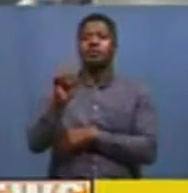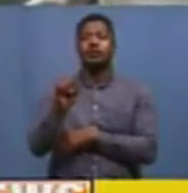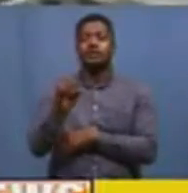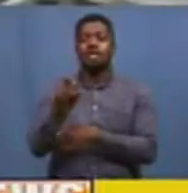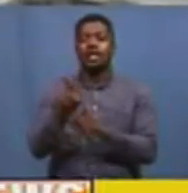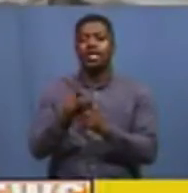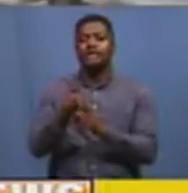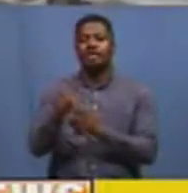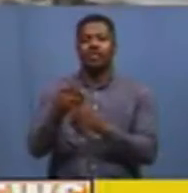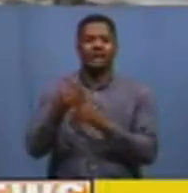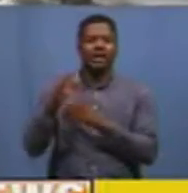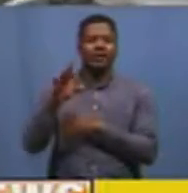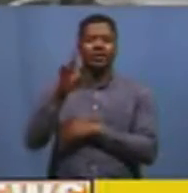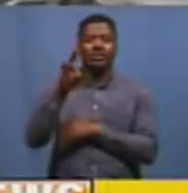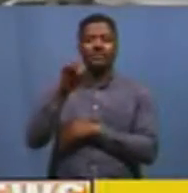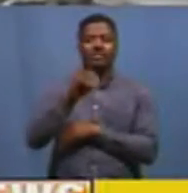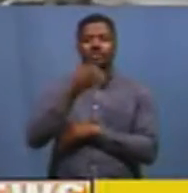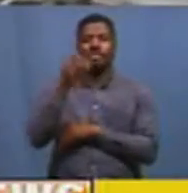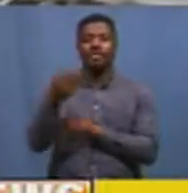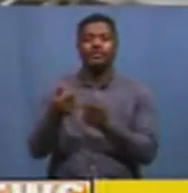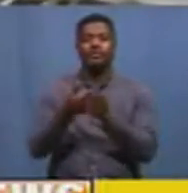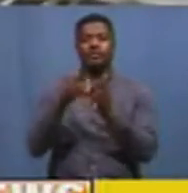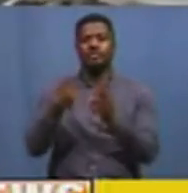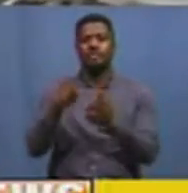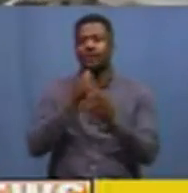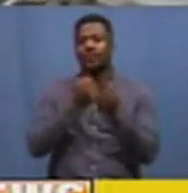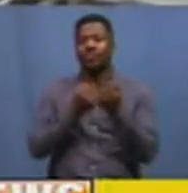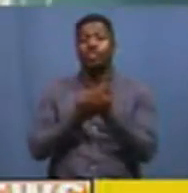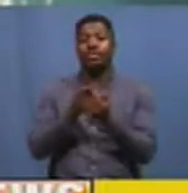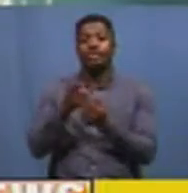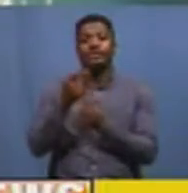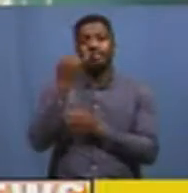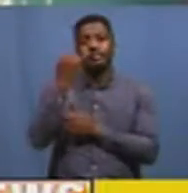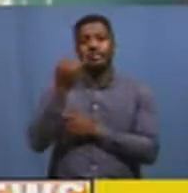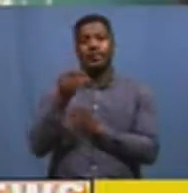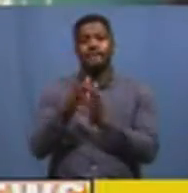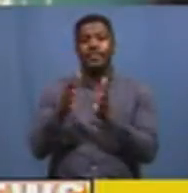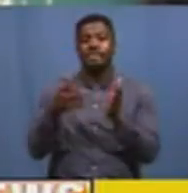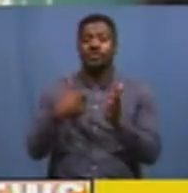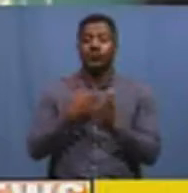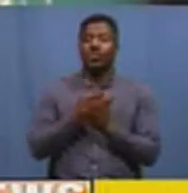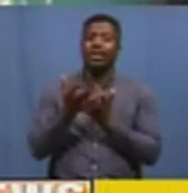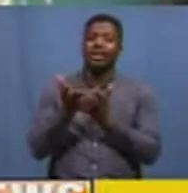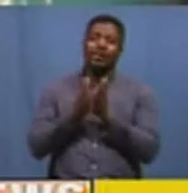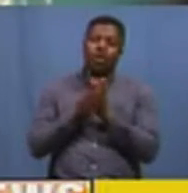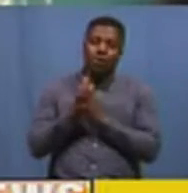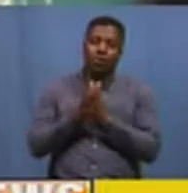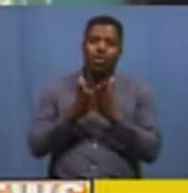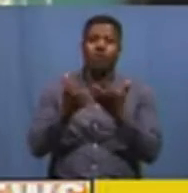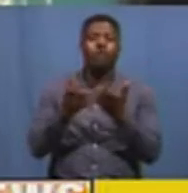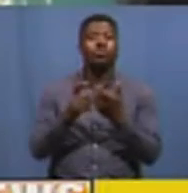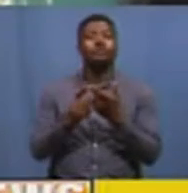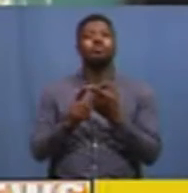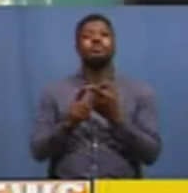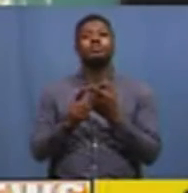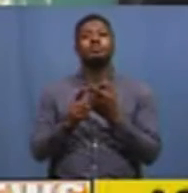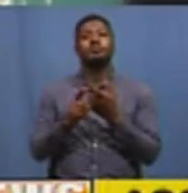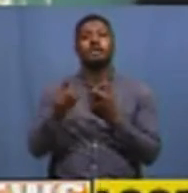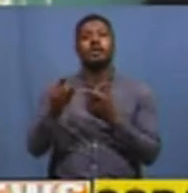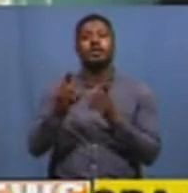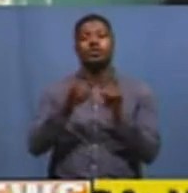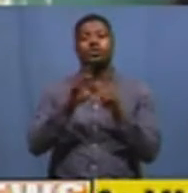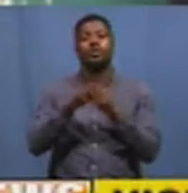as over 70% of Ghanaians were in support of the move. As much as we will desire, or some of us will desire, that